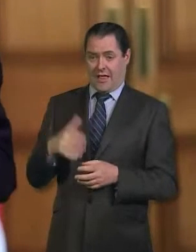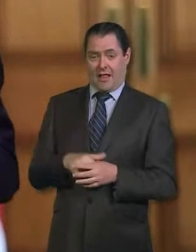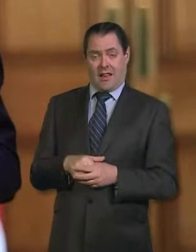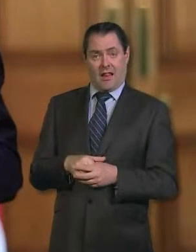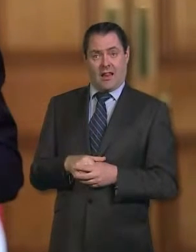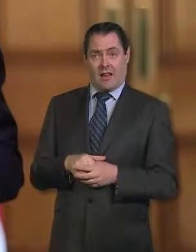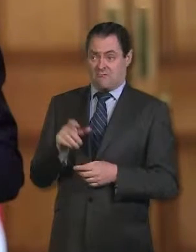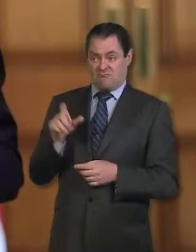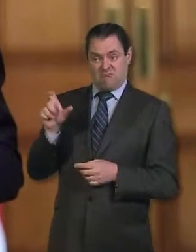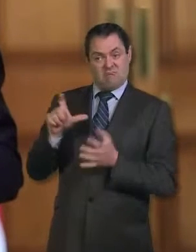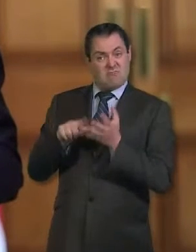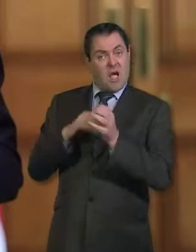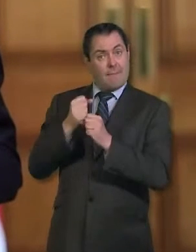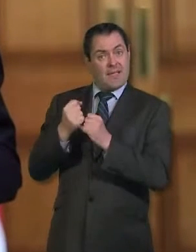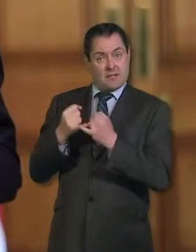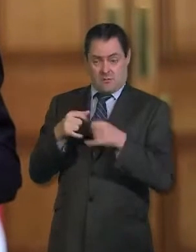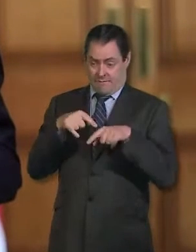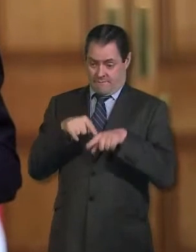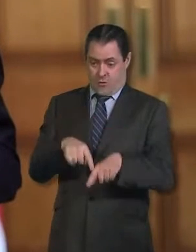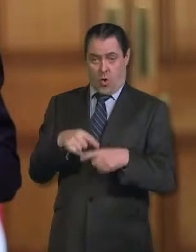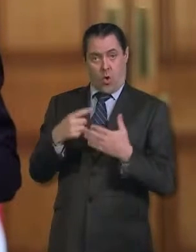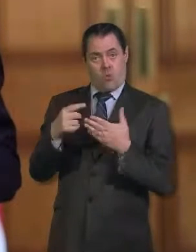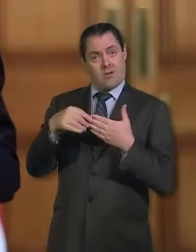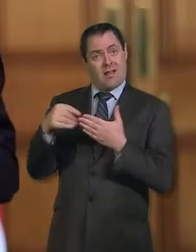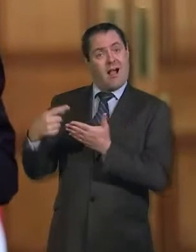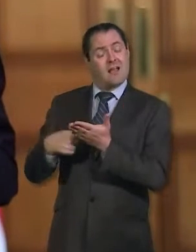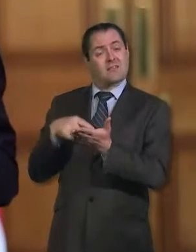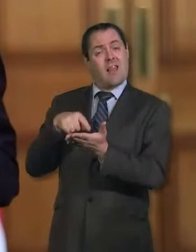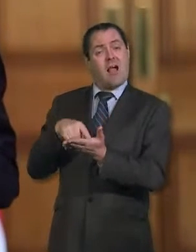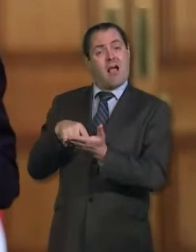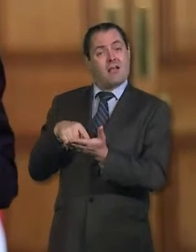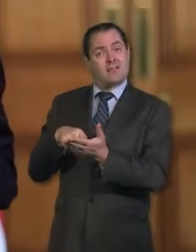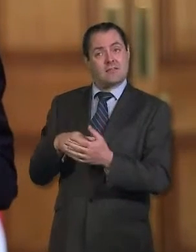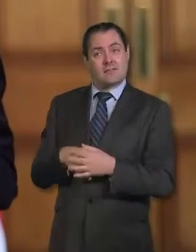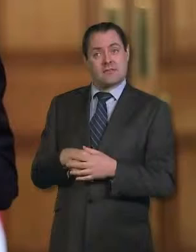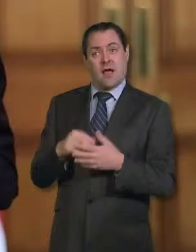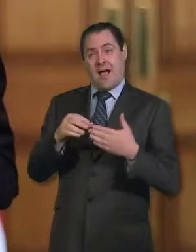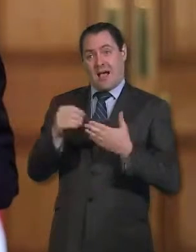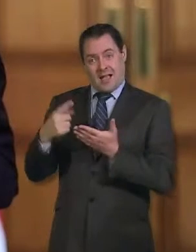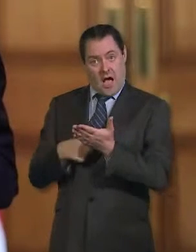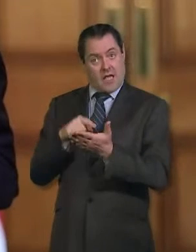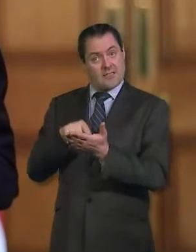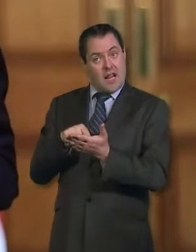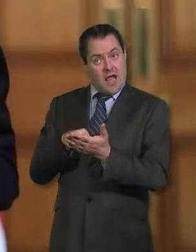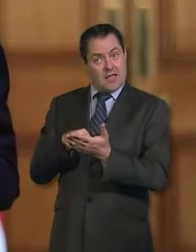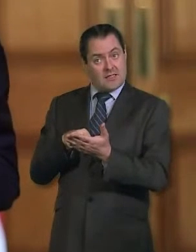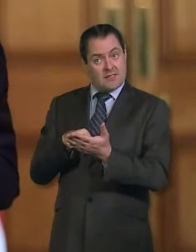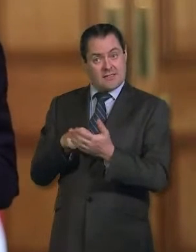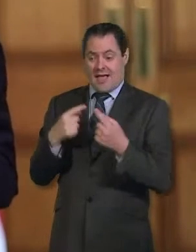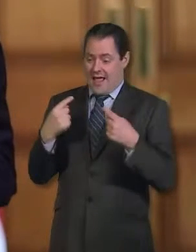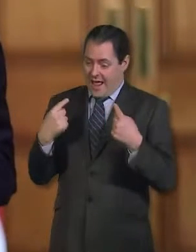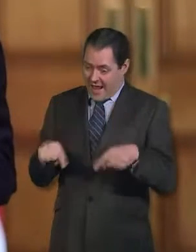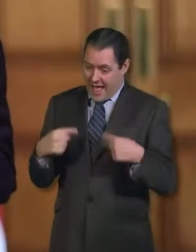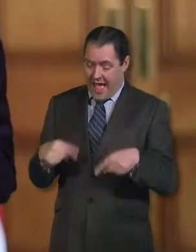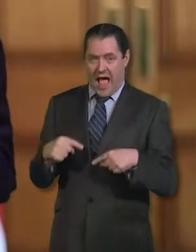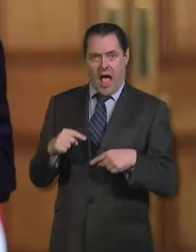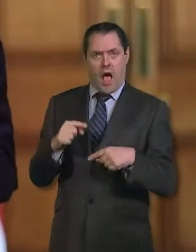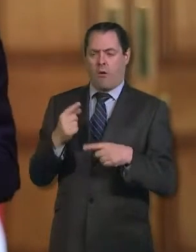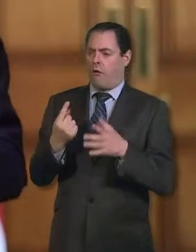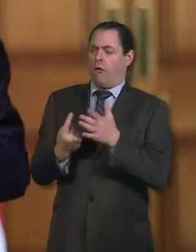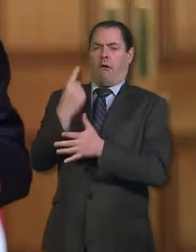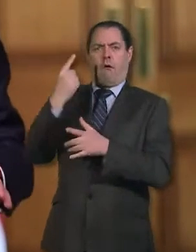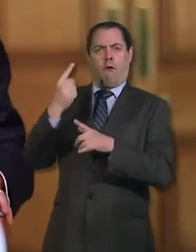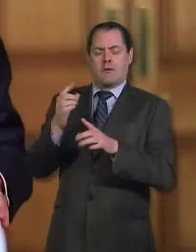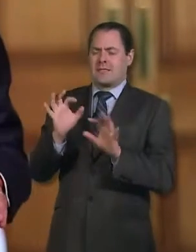the guidelines. After all, the guidelines allow for exceptional circumstances, particularly with regard to childcare.